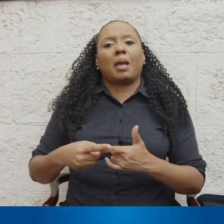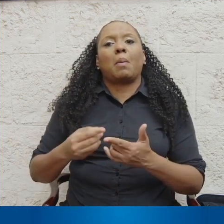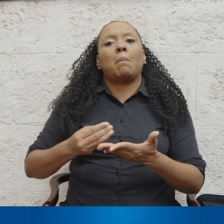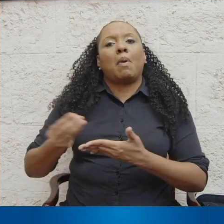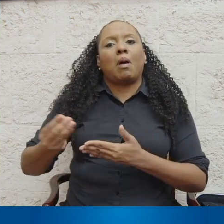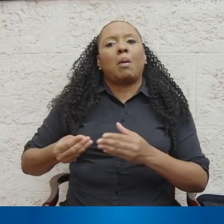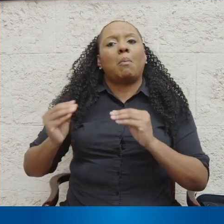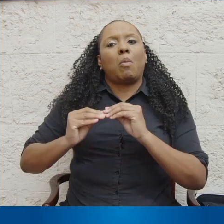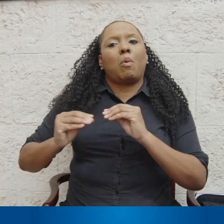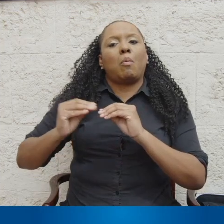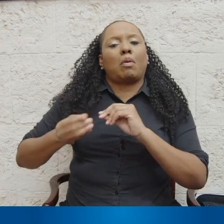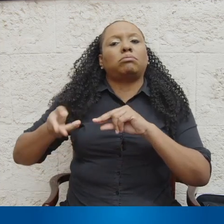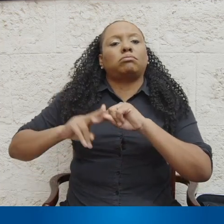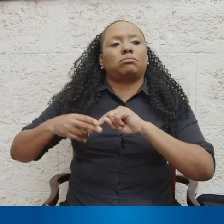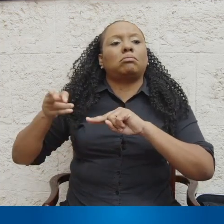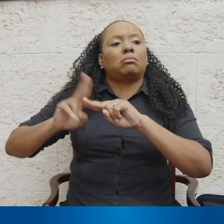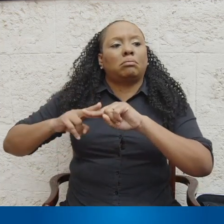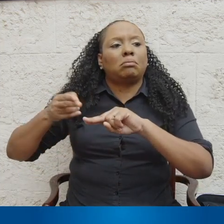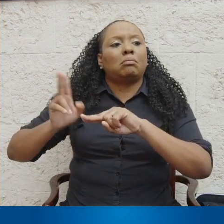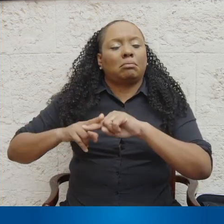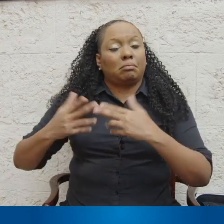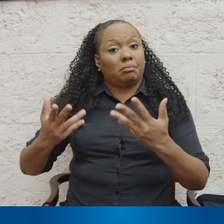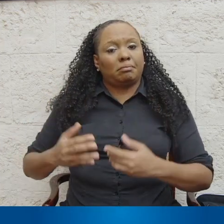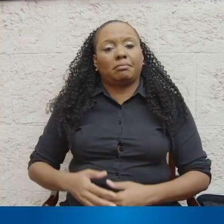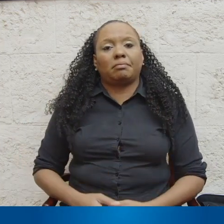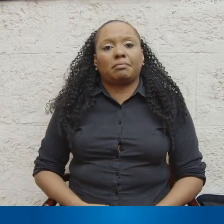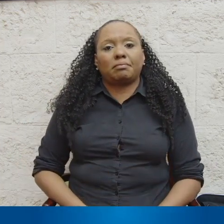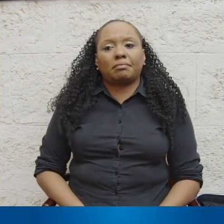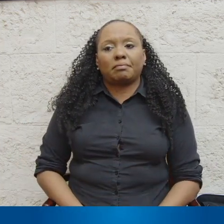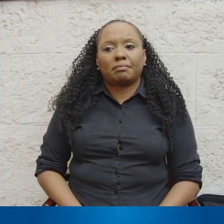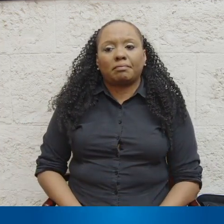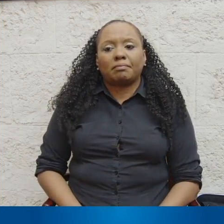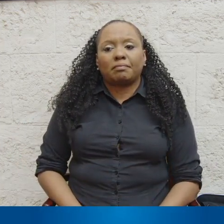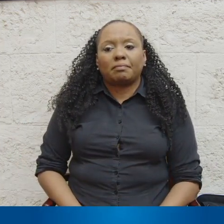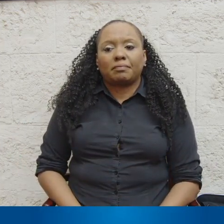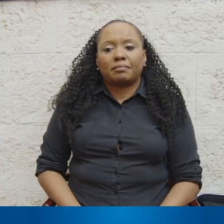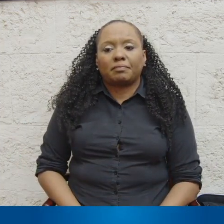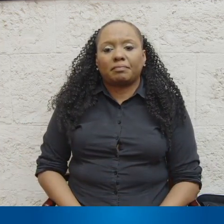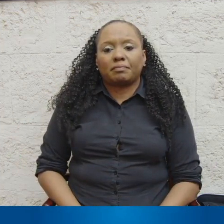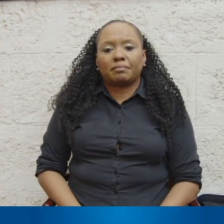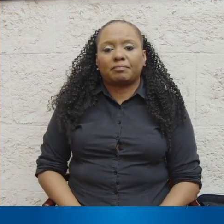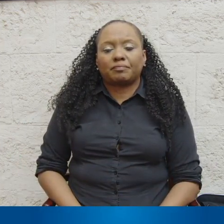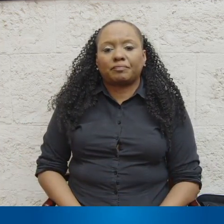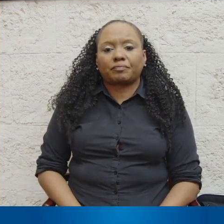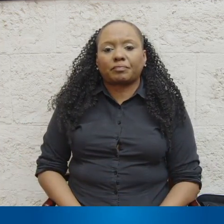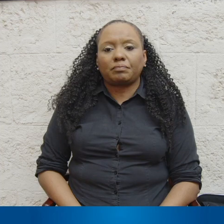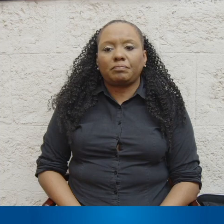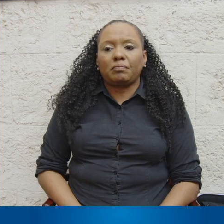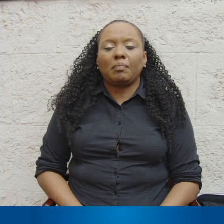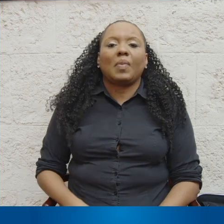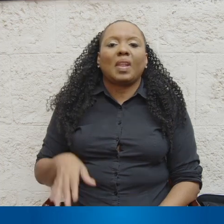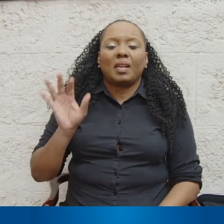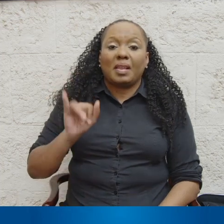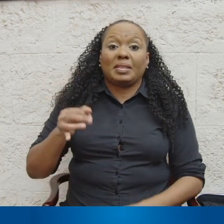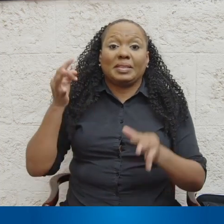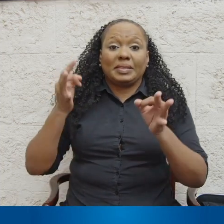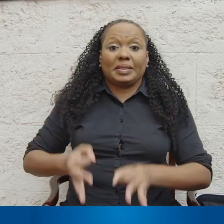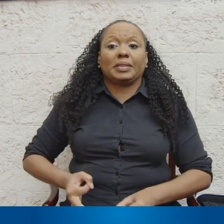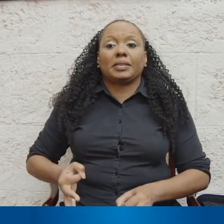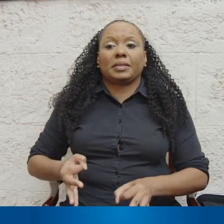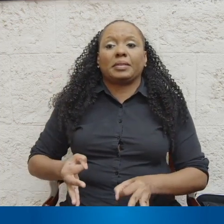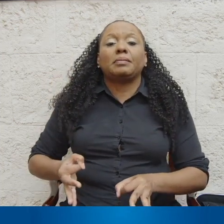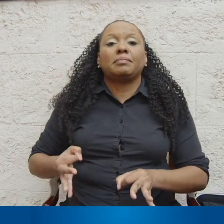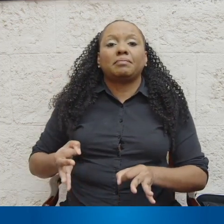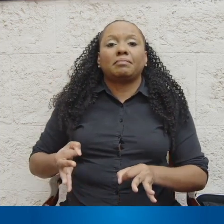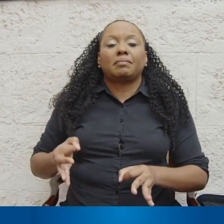see how those 5,000 are distributed and applied. And that's what we're going to be doing. And that's one of the decisions that we made in Cabinet